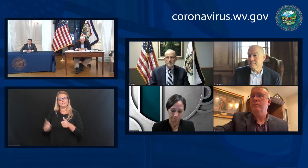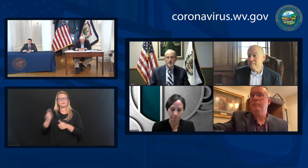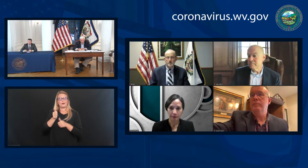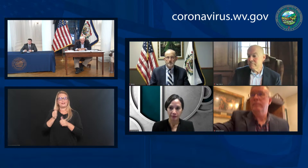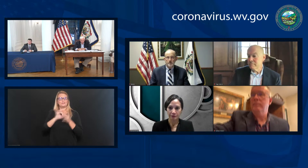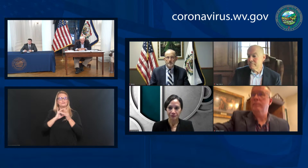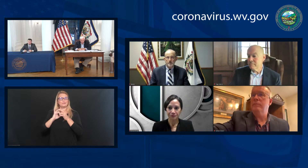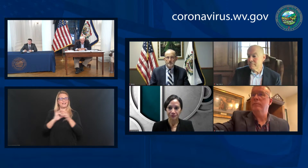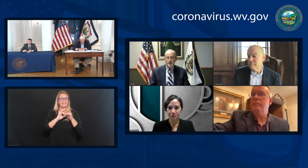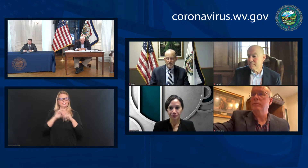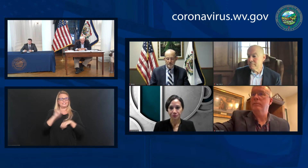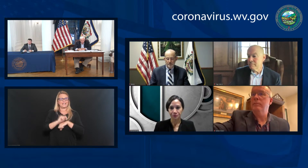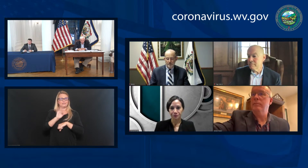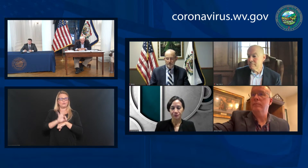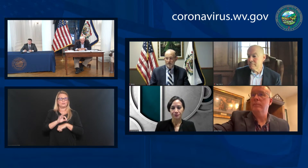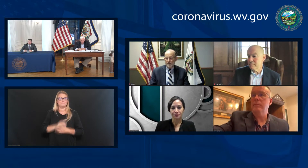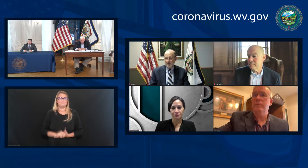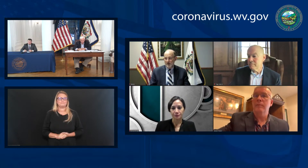Joint Interagency Task Force.